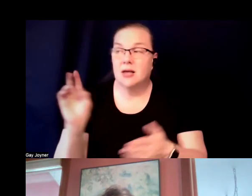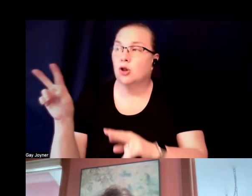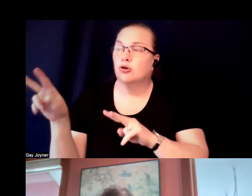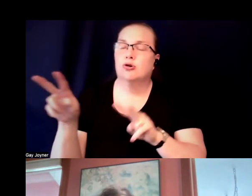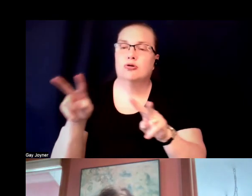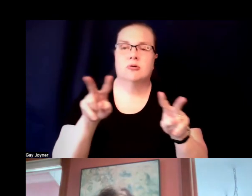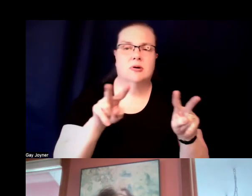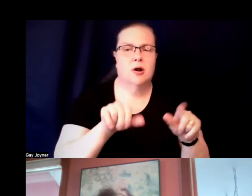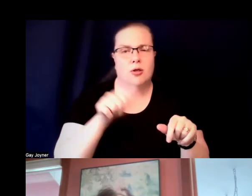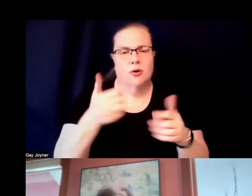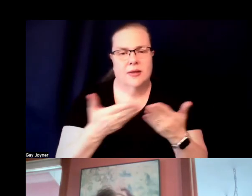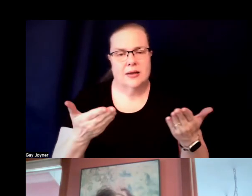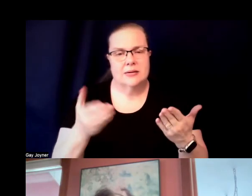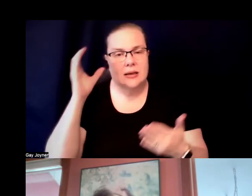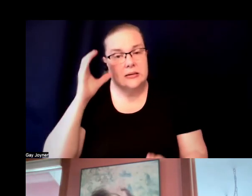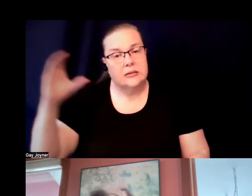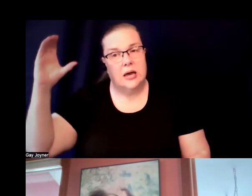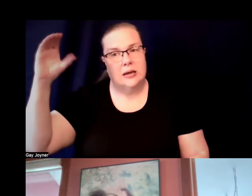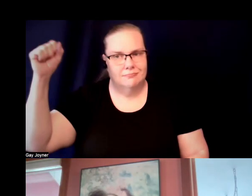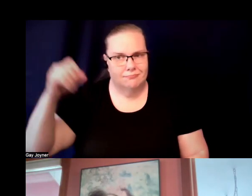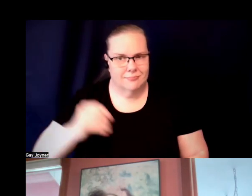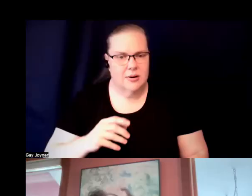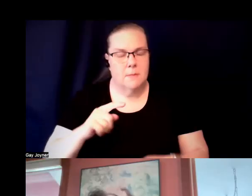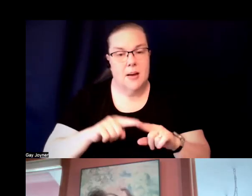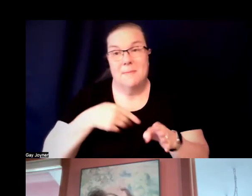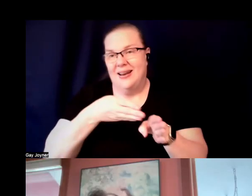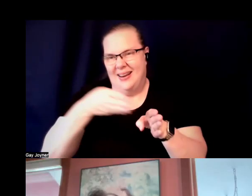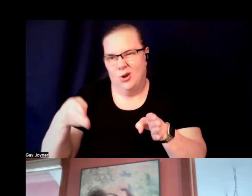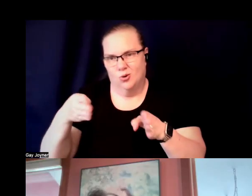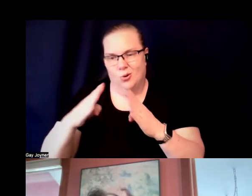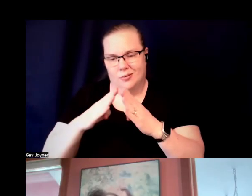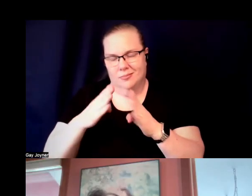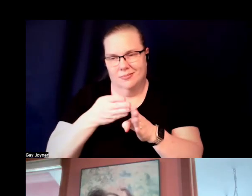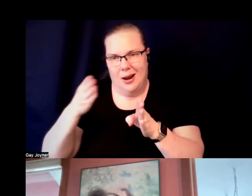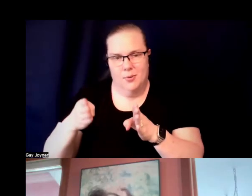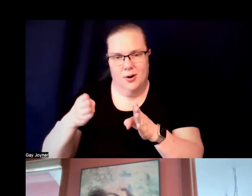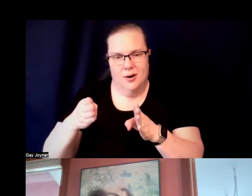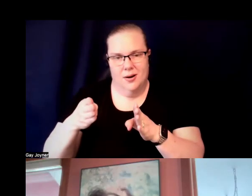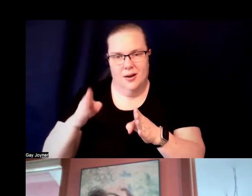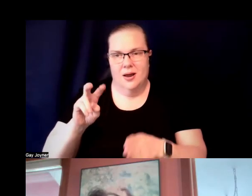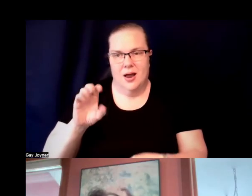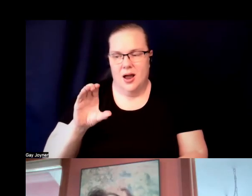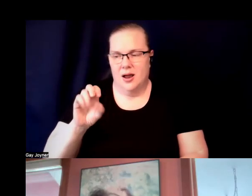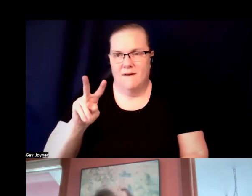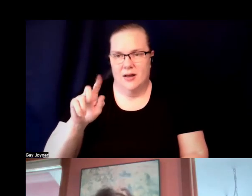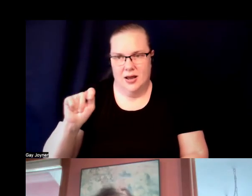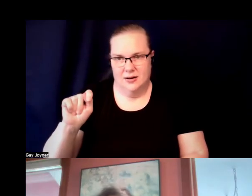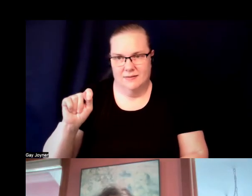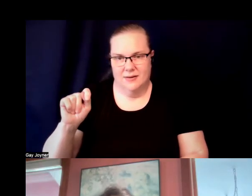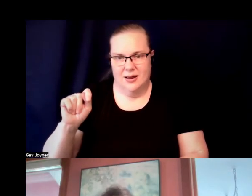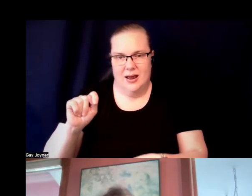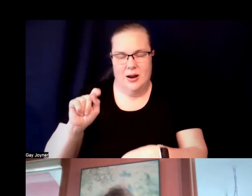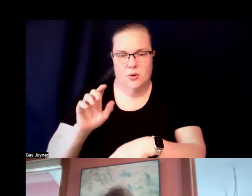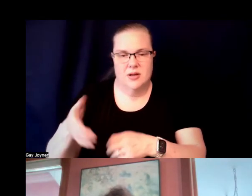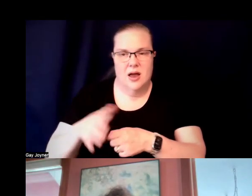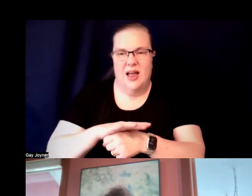things. I mean, generally it's sun, but my next door neighbor, the house was like covered in fog the other day, and I found that gorgeous. Oh, oh,